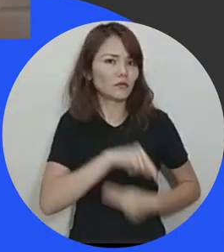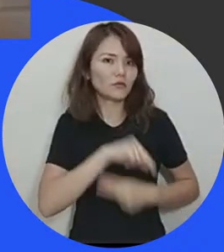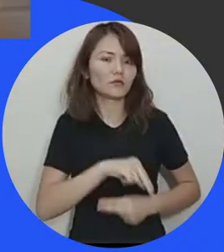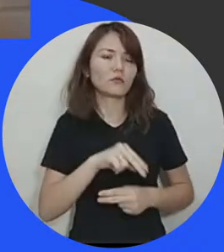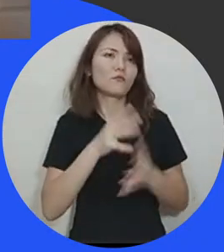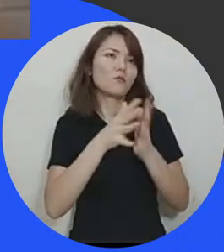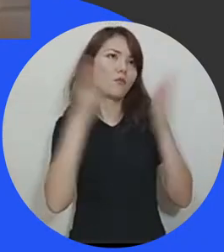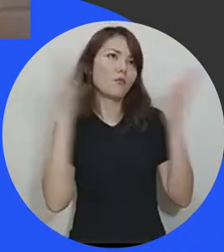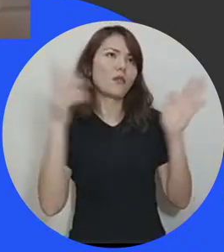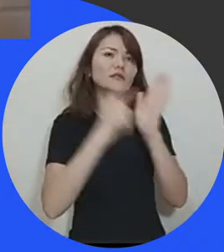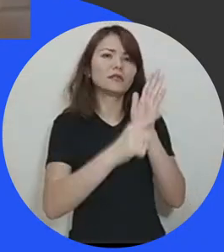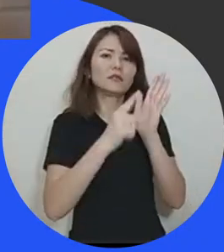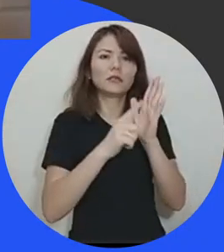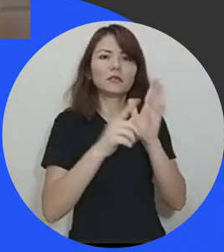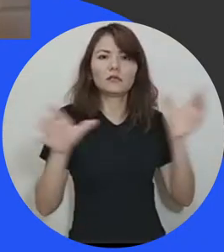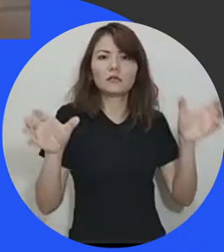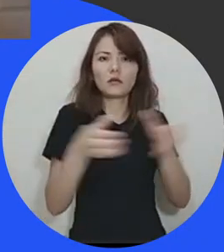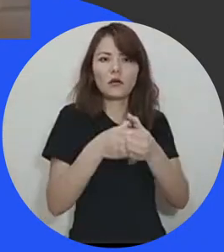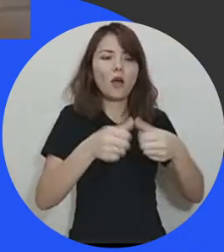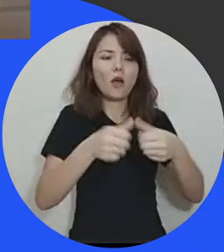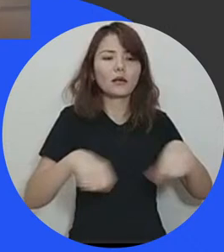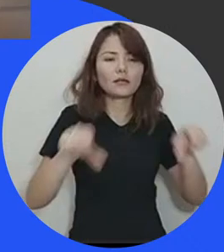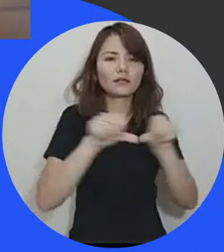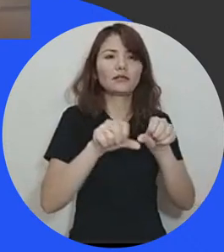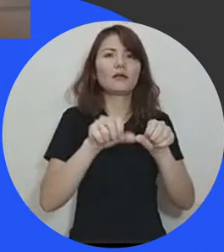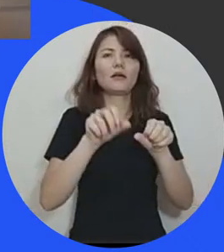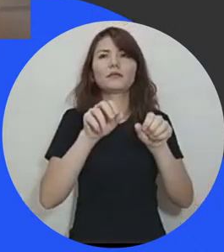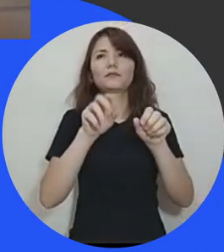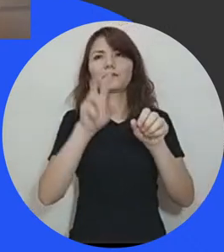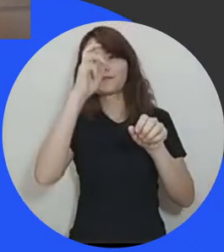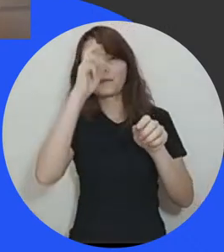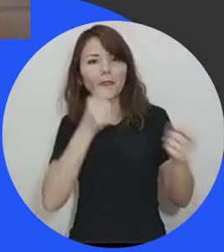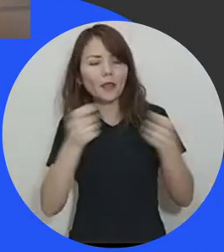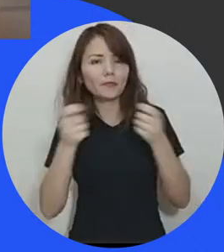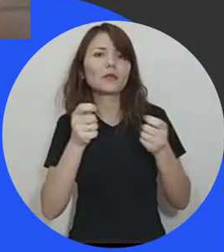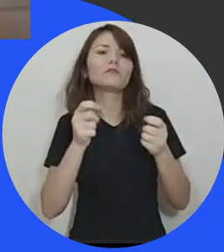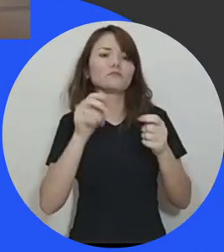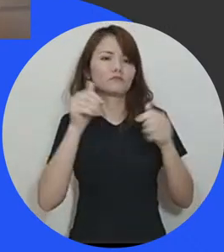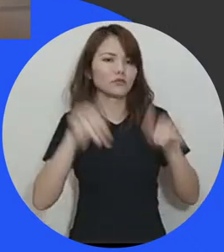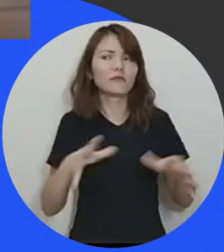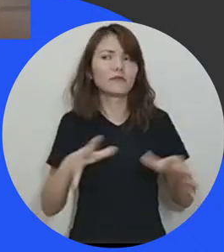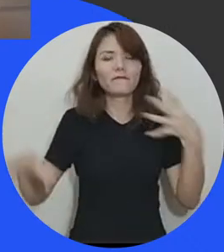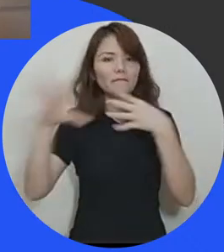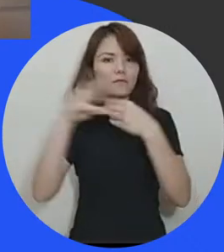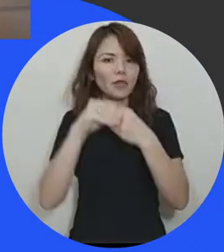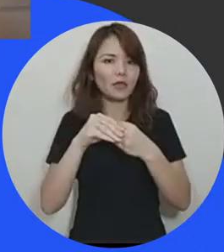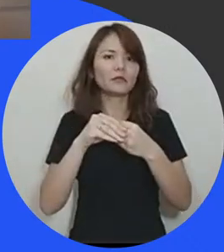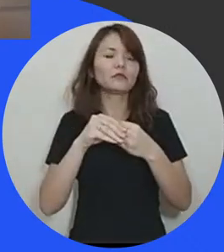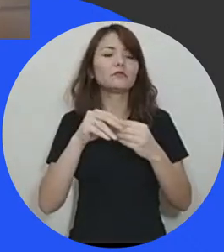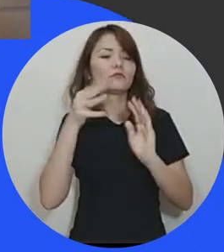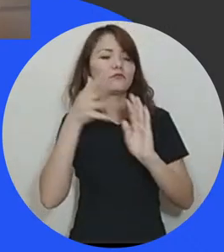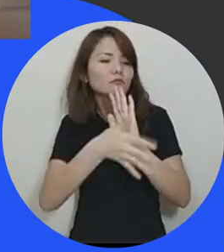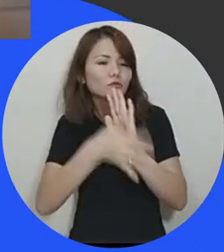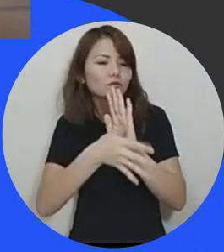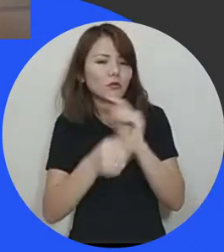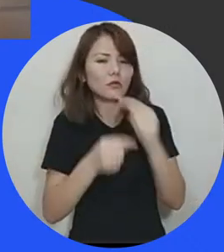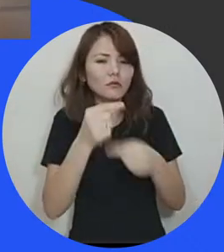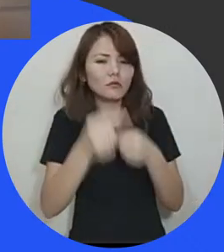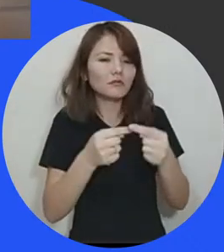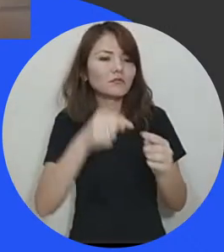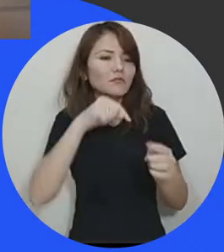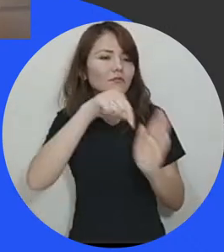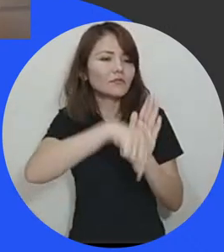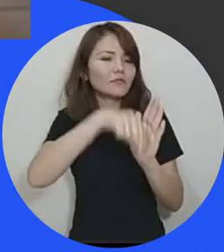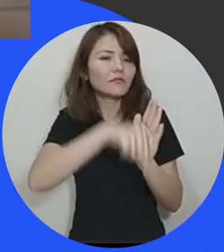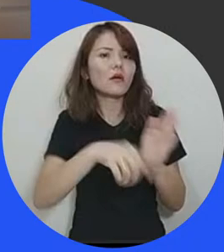healthcare have come together to use genomics, the science of studying genomes, to fight the novel coronavirus. During